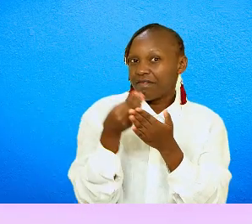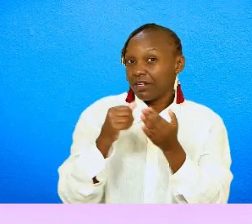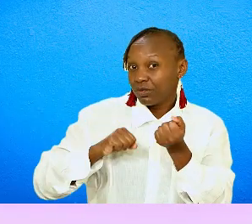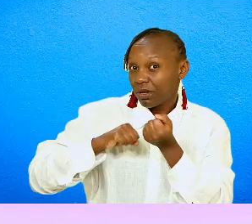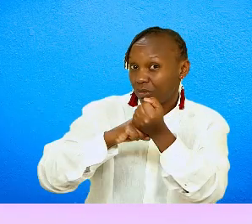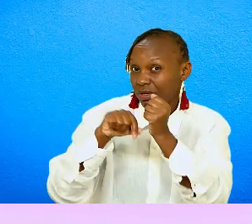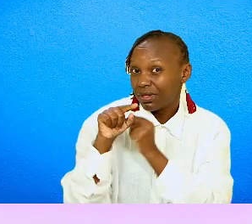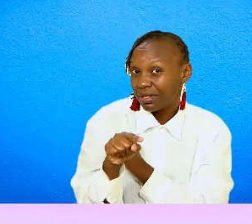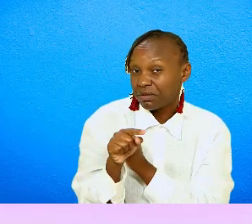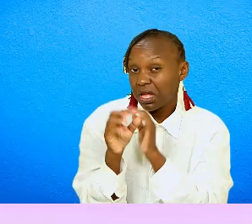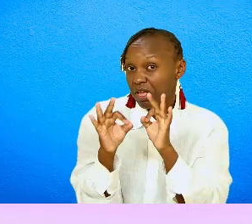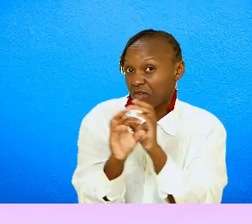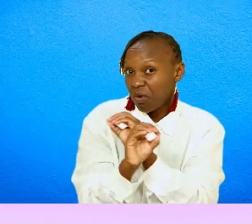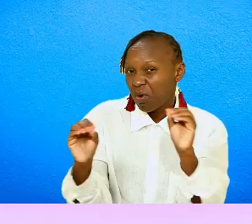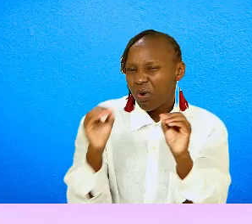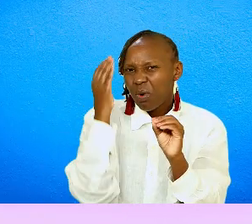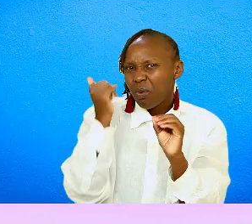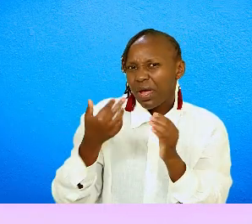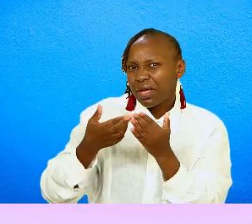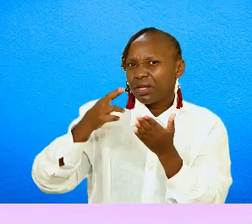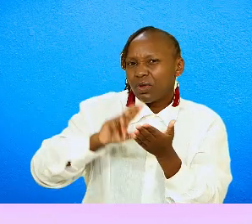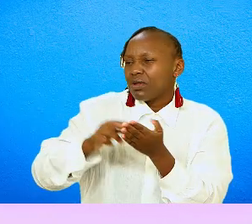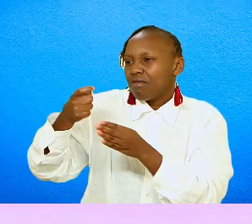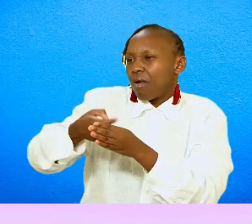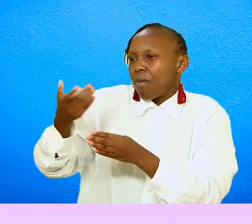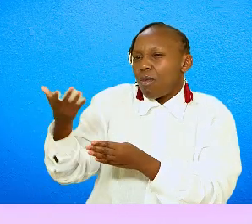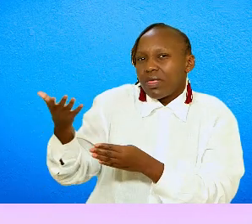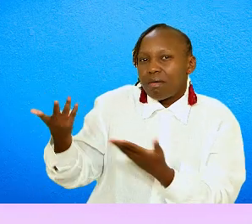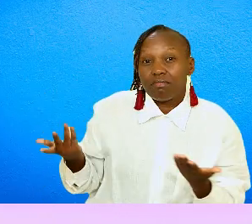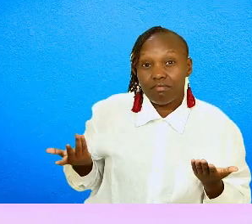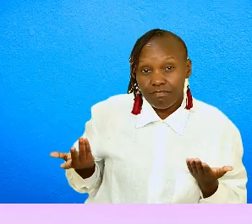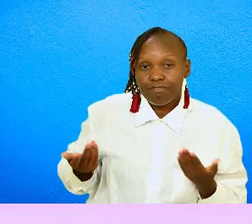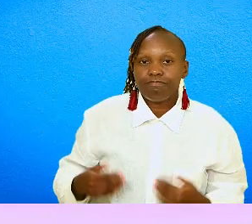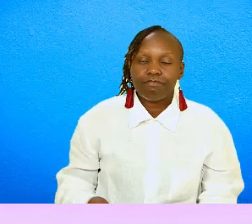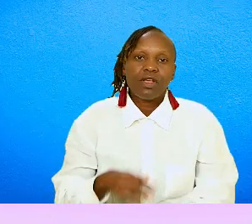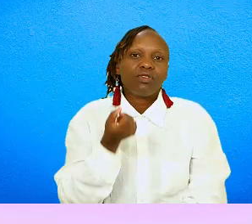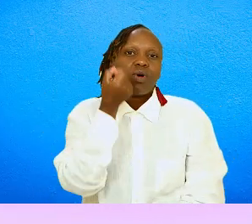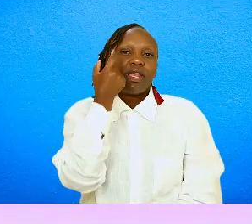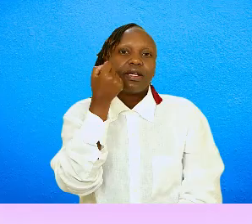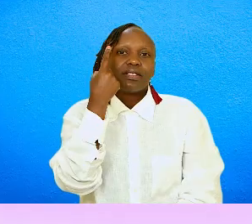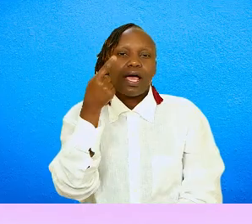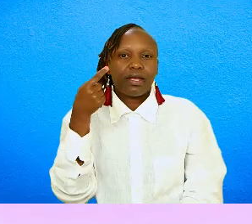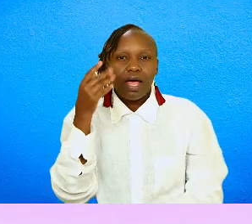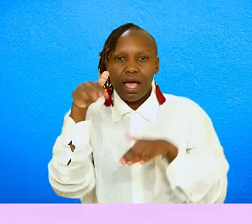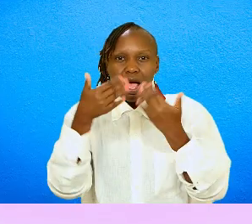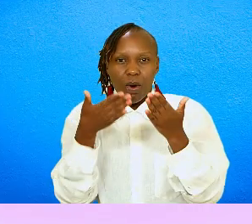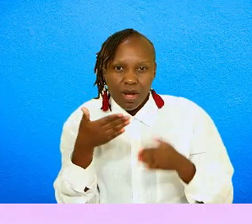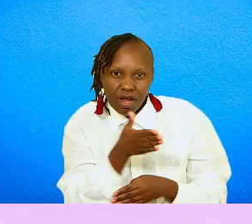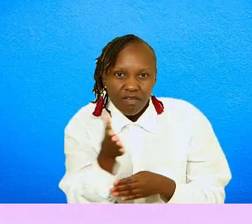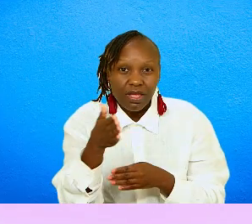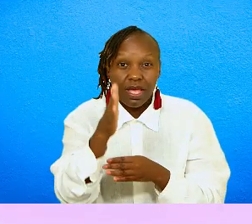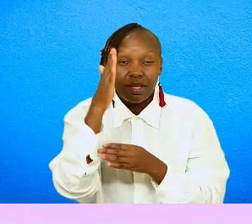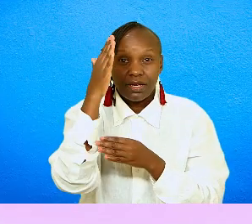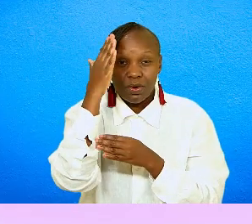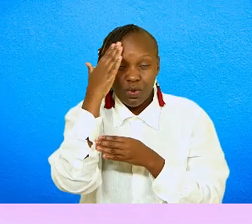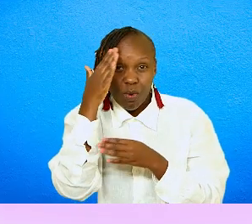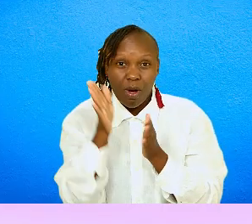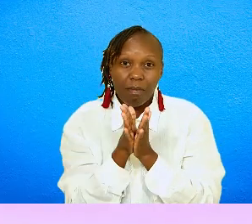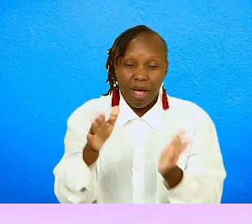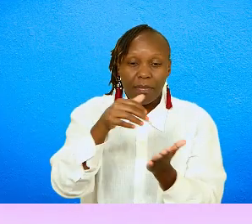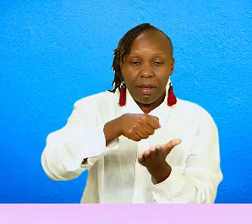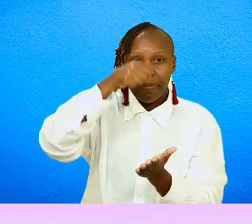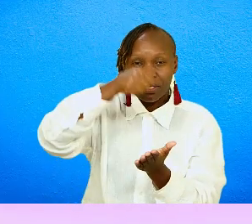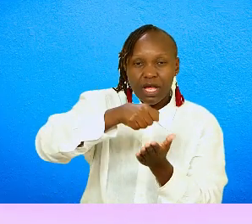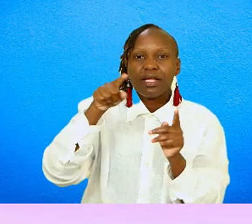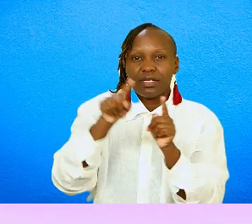it? If not, where should these resources come from? Understanding how to navigate public budgets like the BPS is essential to learning